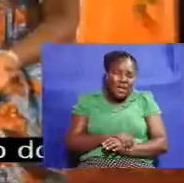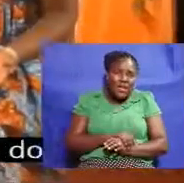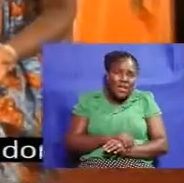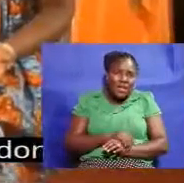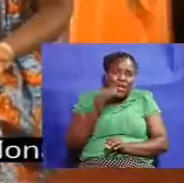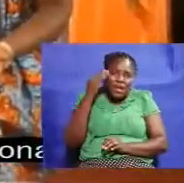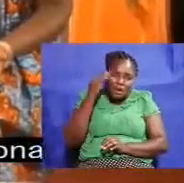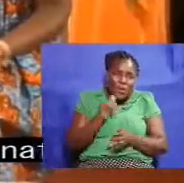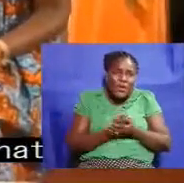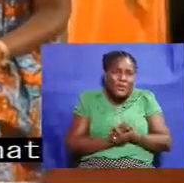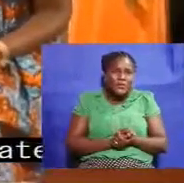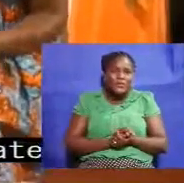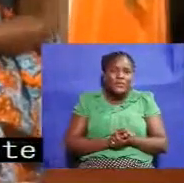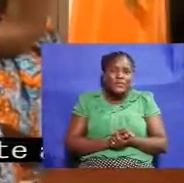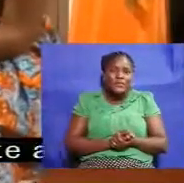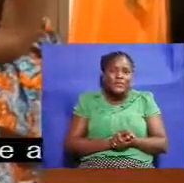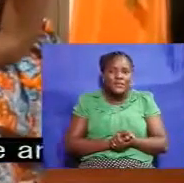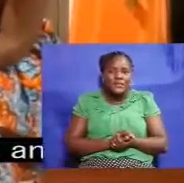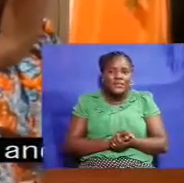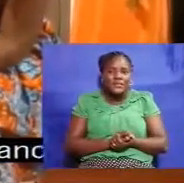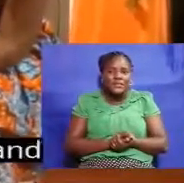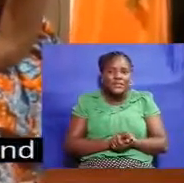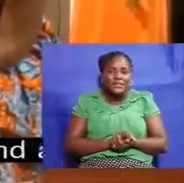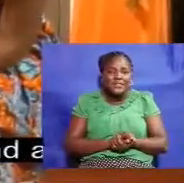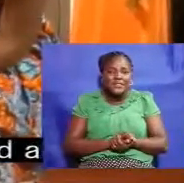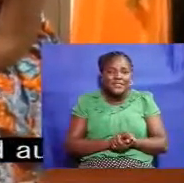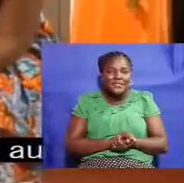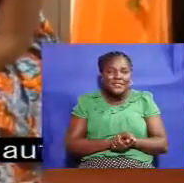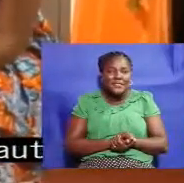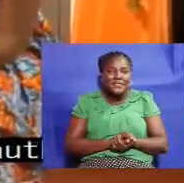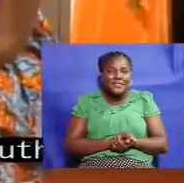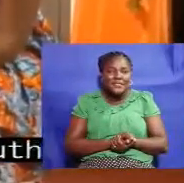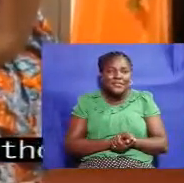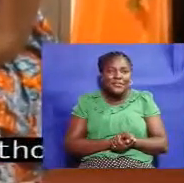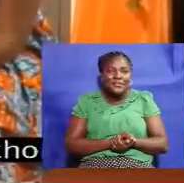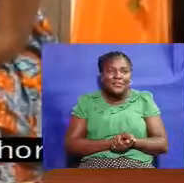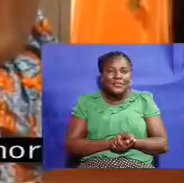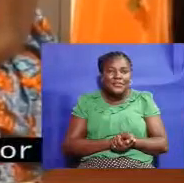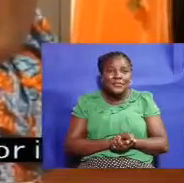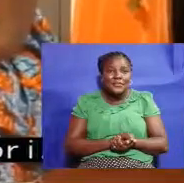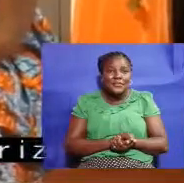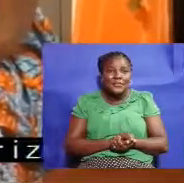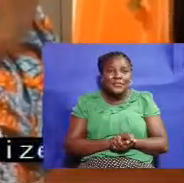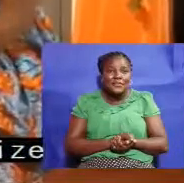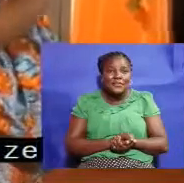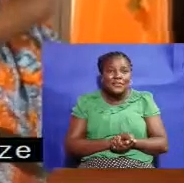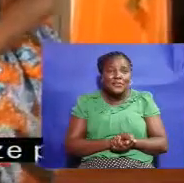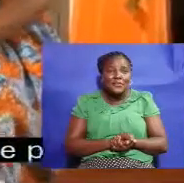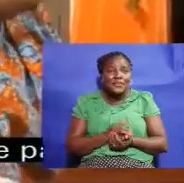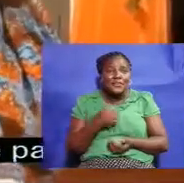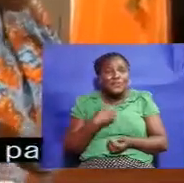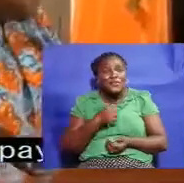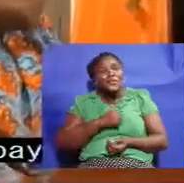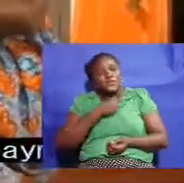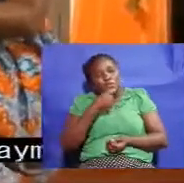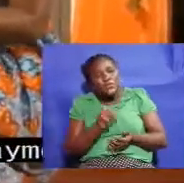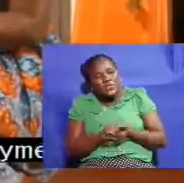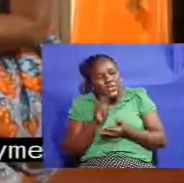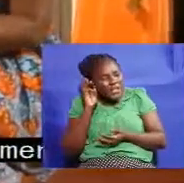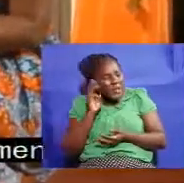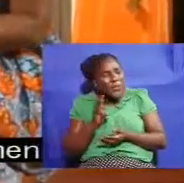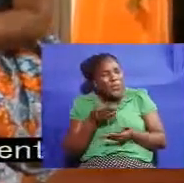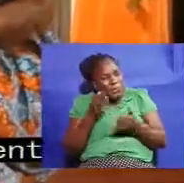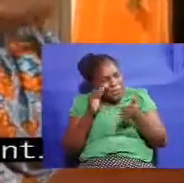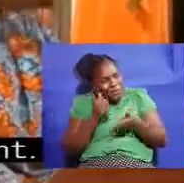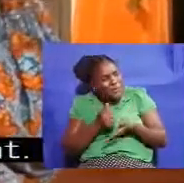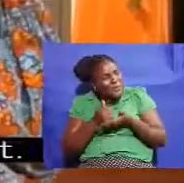I'm sure she will help. What? What did you say? I mean to say she's doing a lot to help. So how come? He that